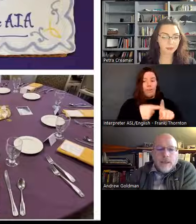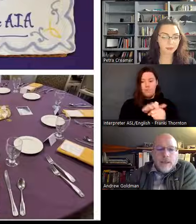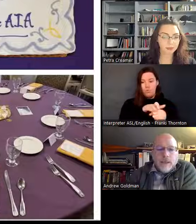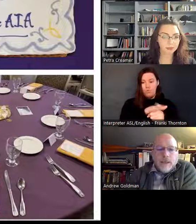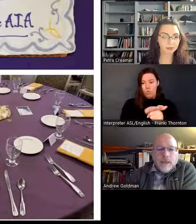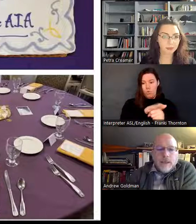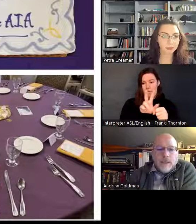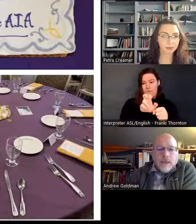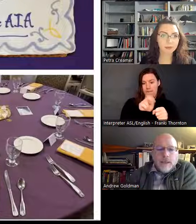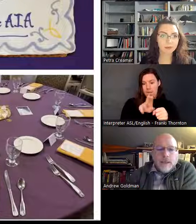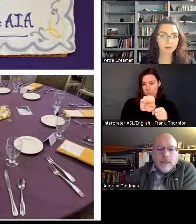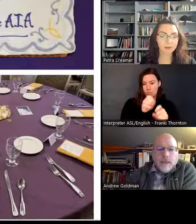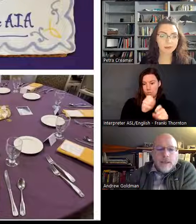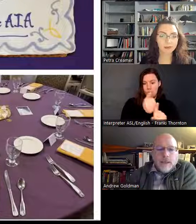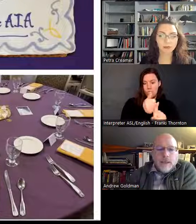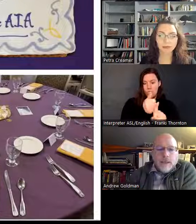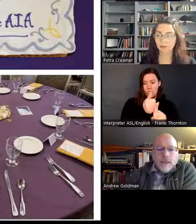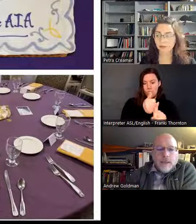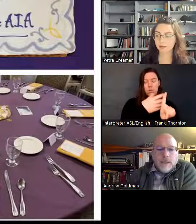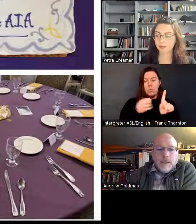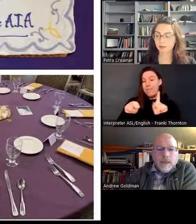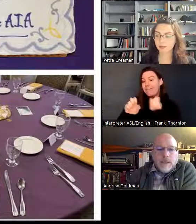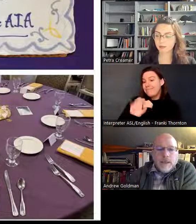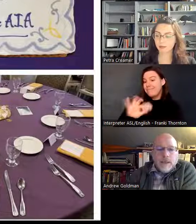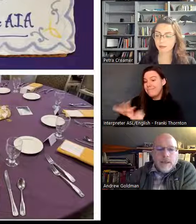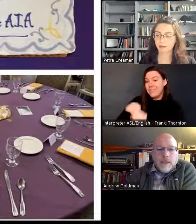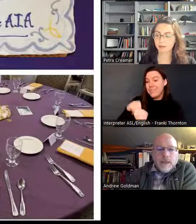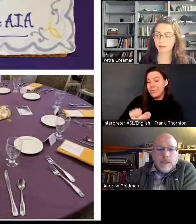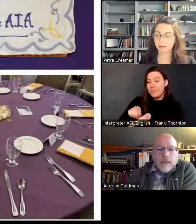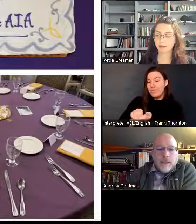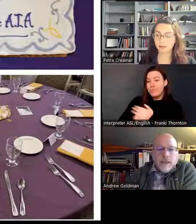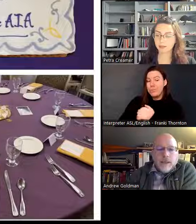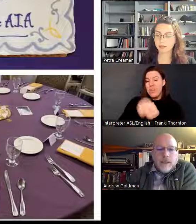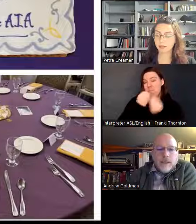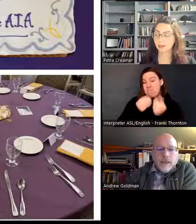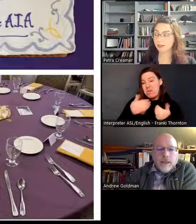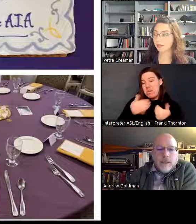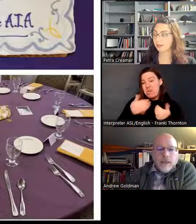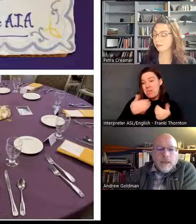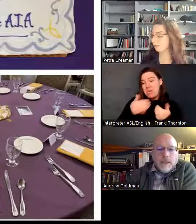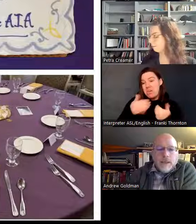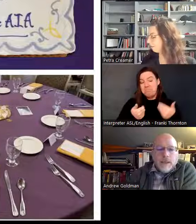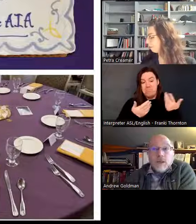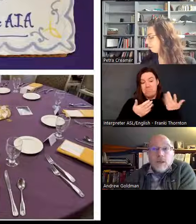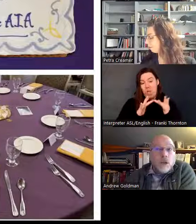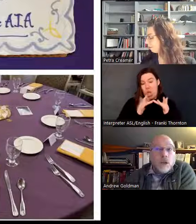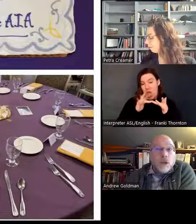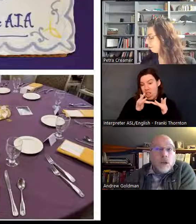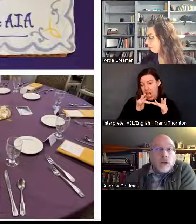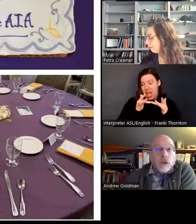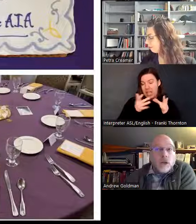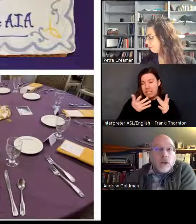papers. The meal itself was pretty easily catered. All the recipes are online. They're relatively easy